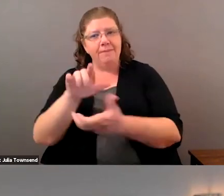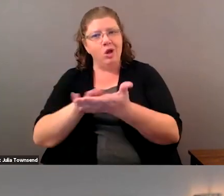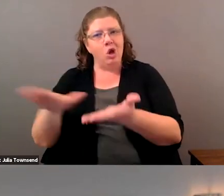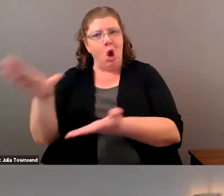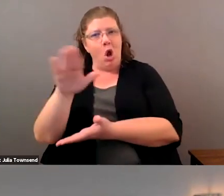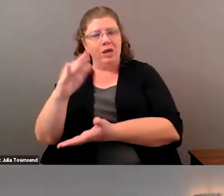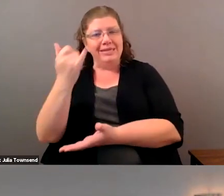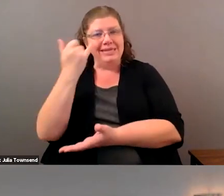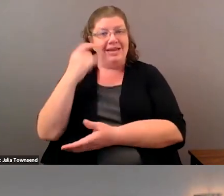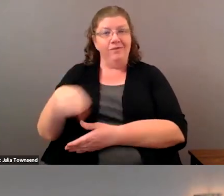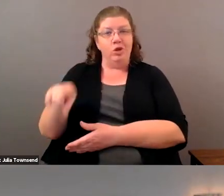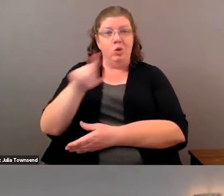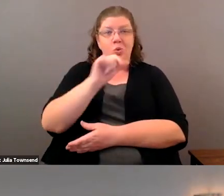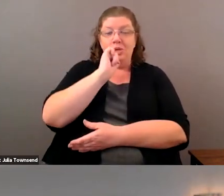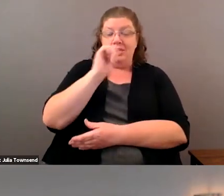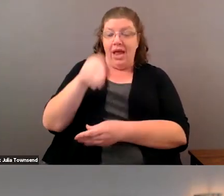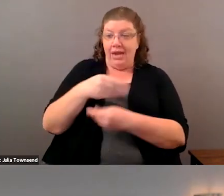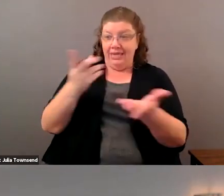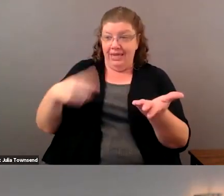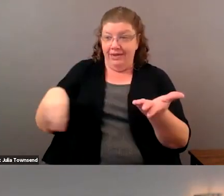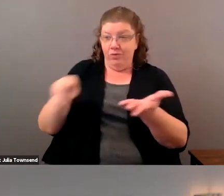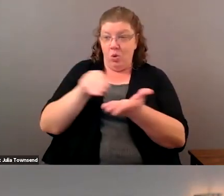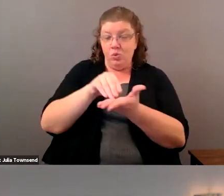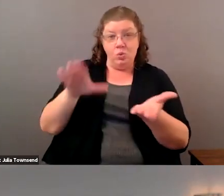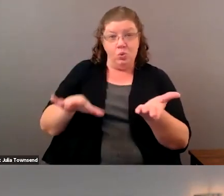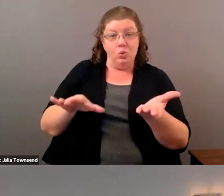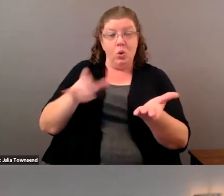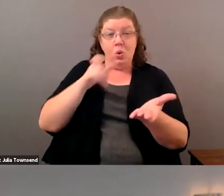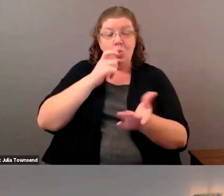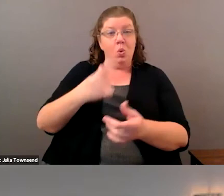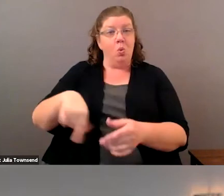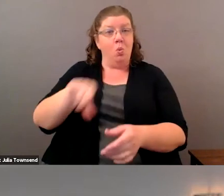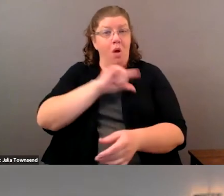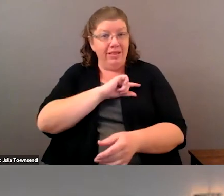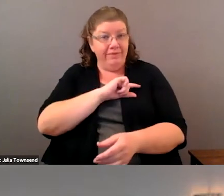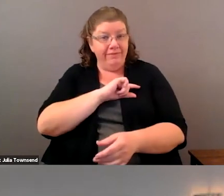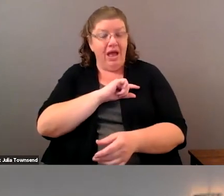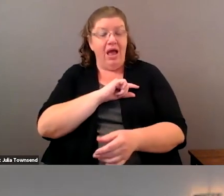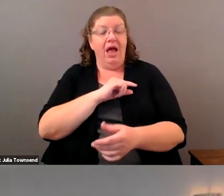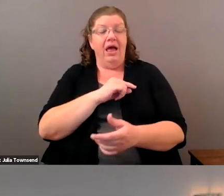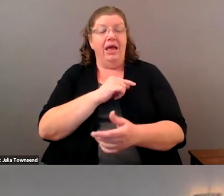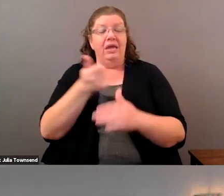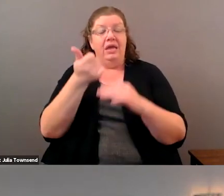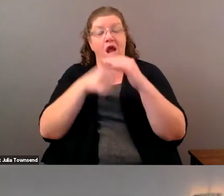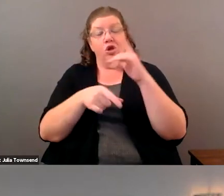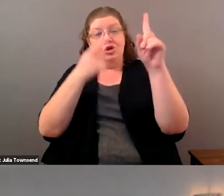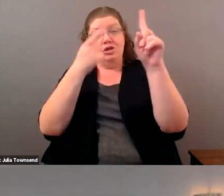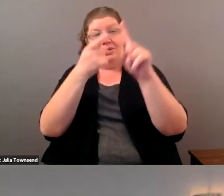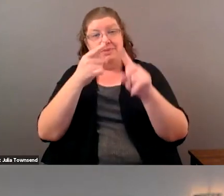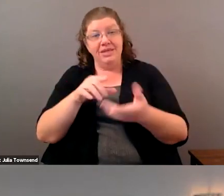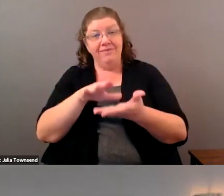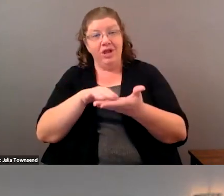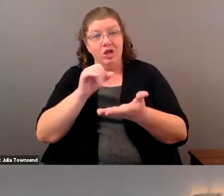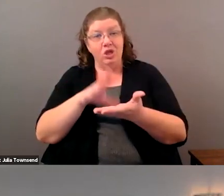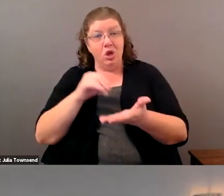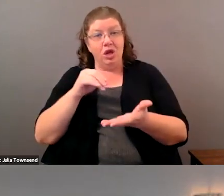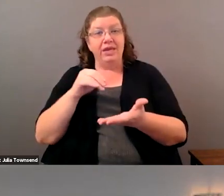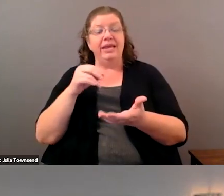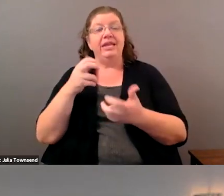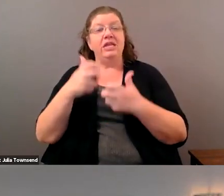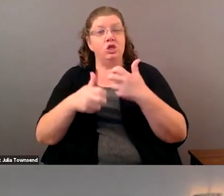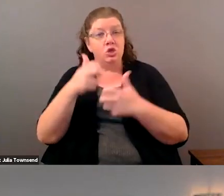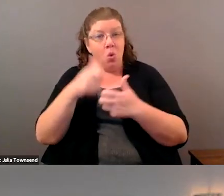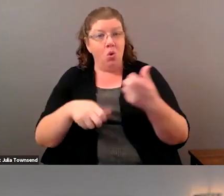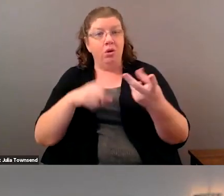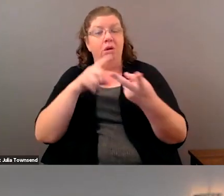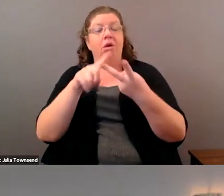not give these students who qualify under specific learning disorder, as well as some